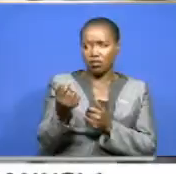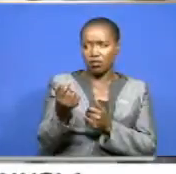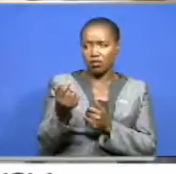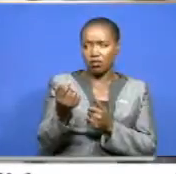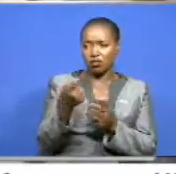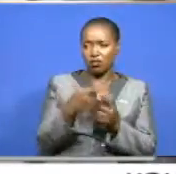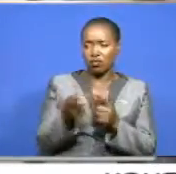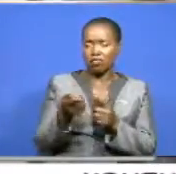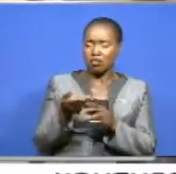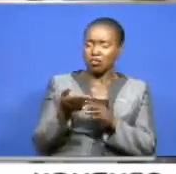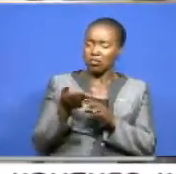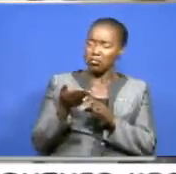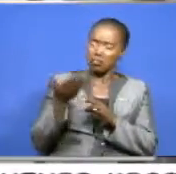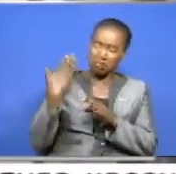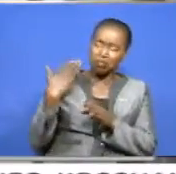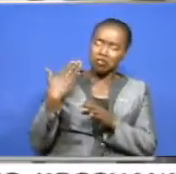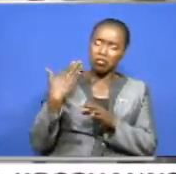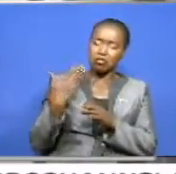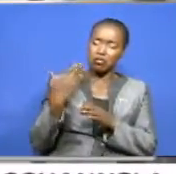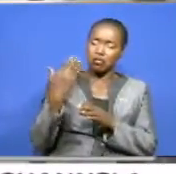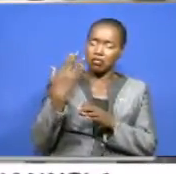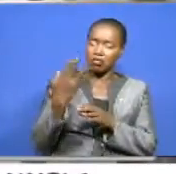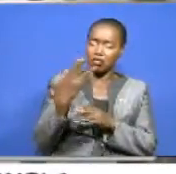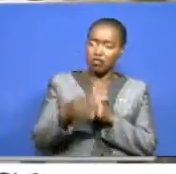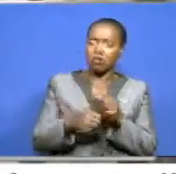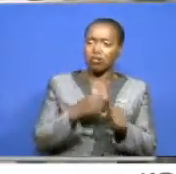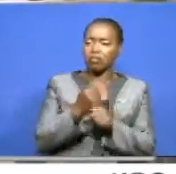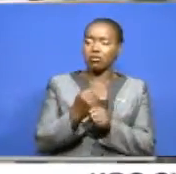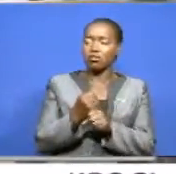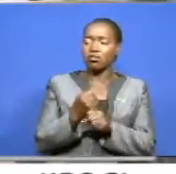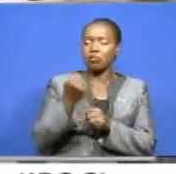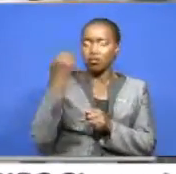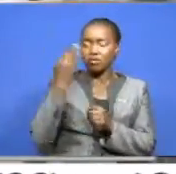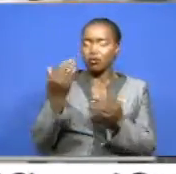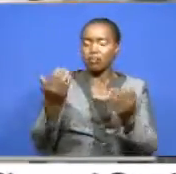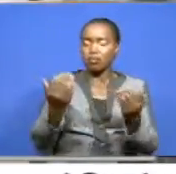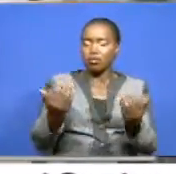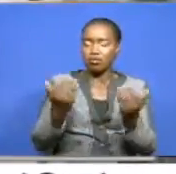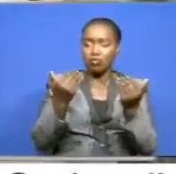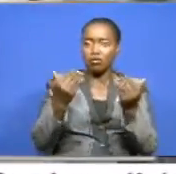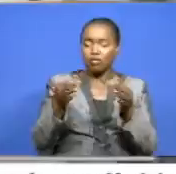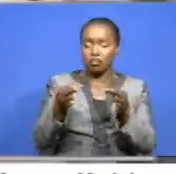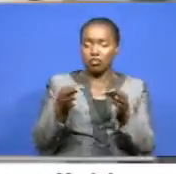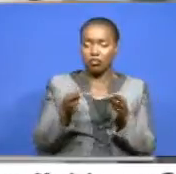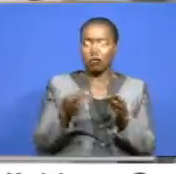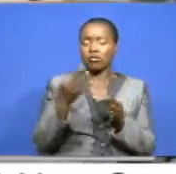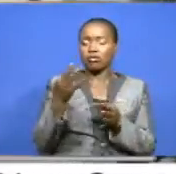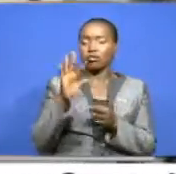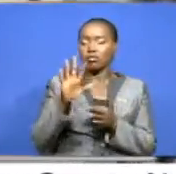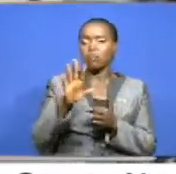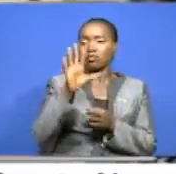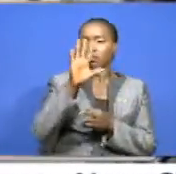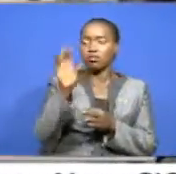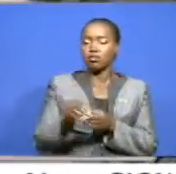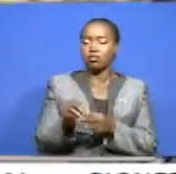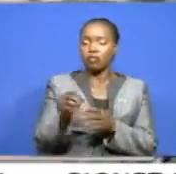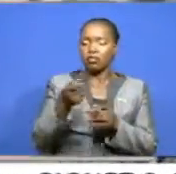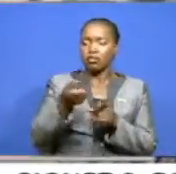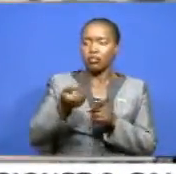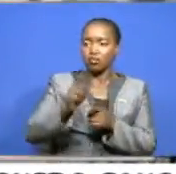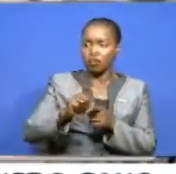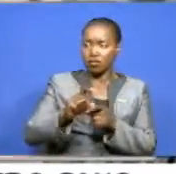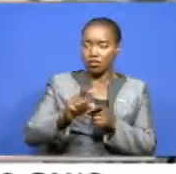but we are behind by almost 4 years of the audited accounts. So 35% is a plus for us,